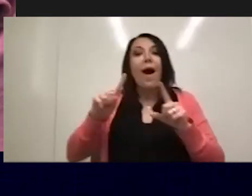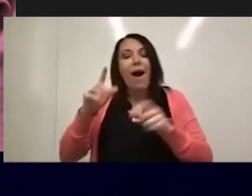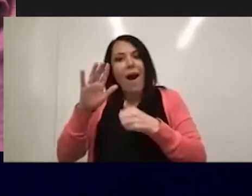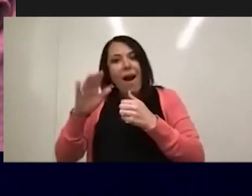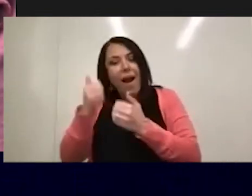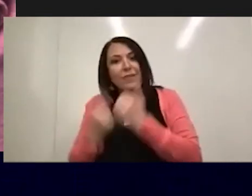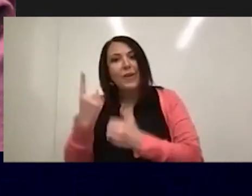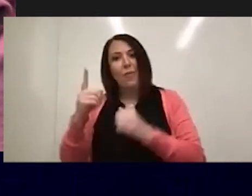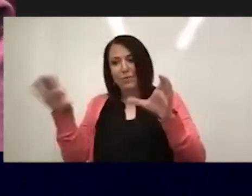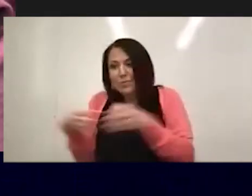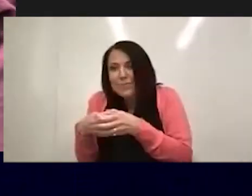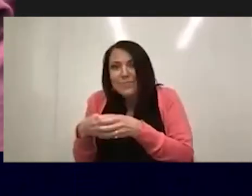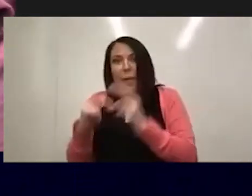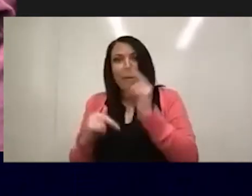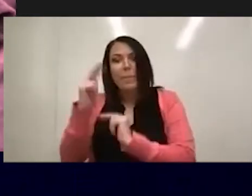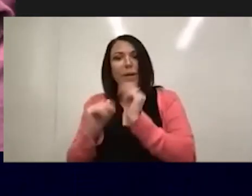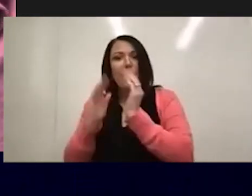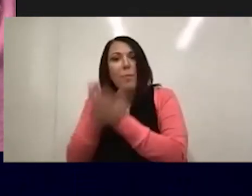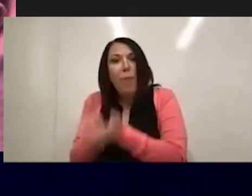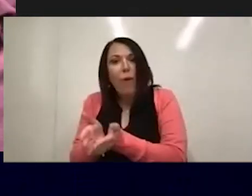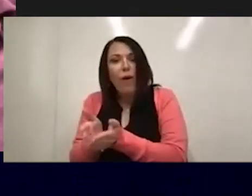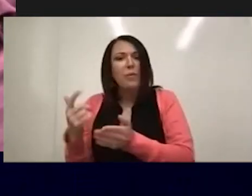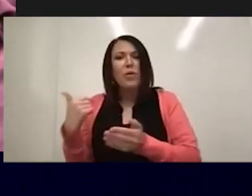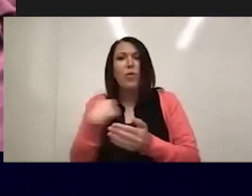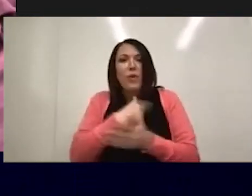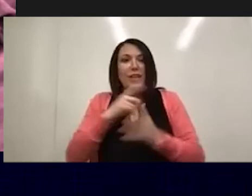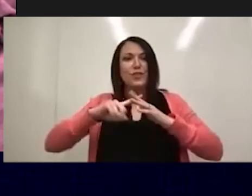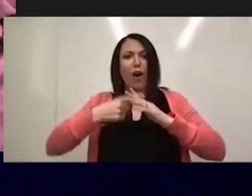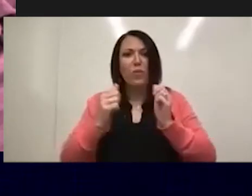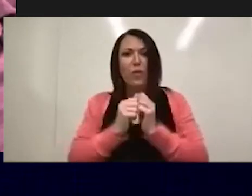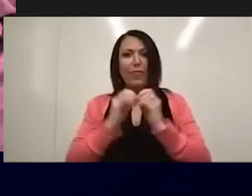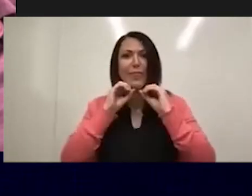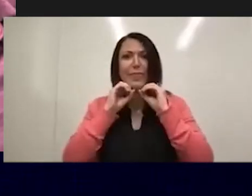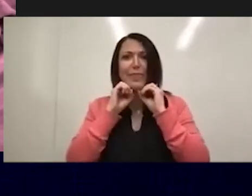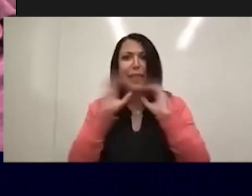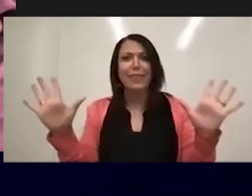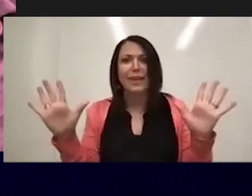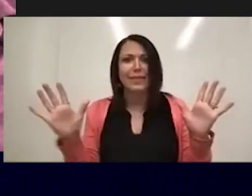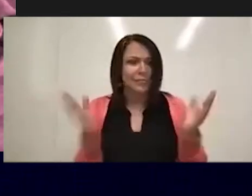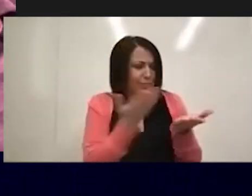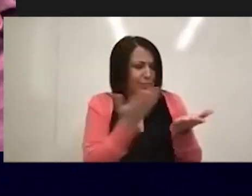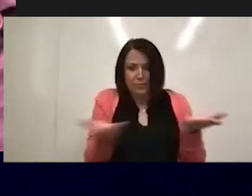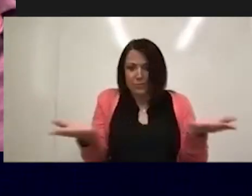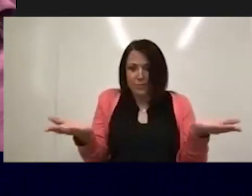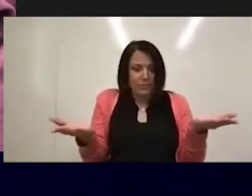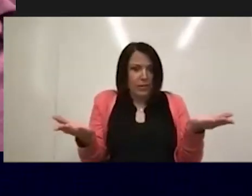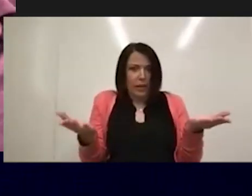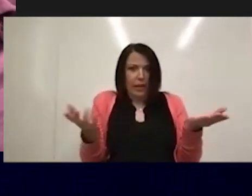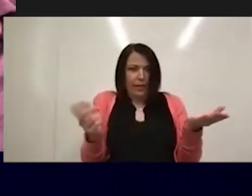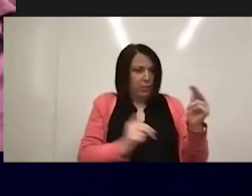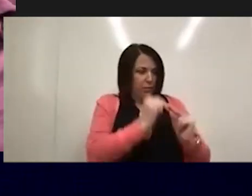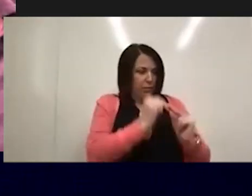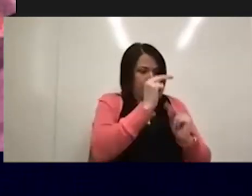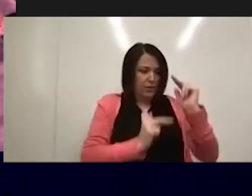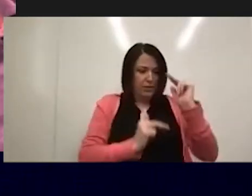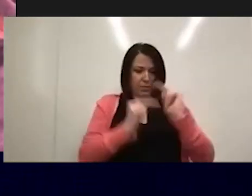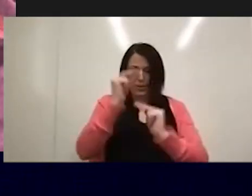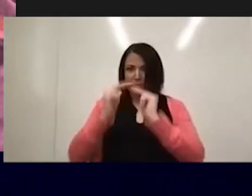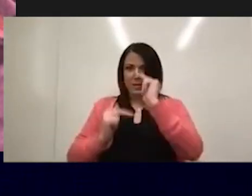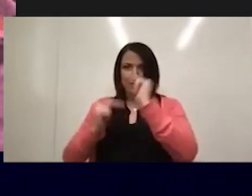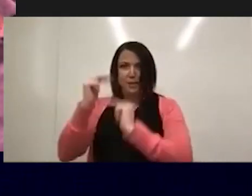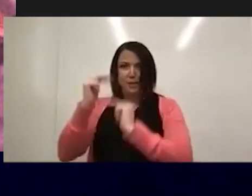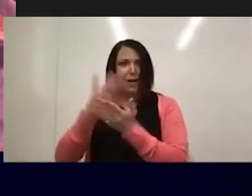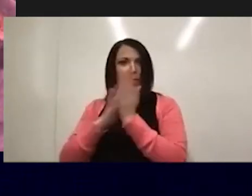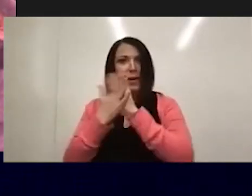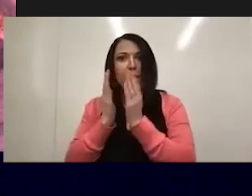you can make it work for you, and there are going to be problems, but you can accomplish this as well. And so the kids